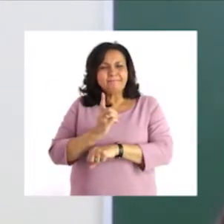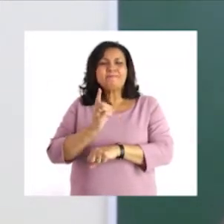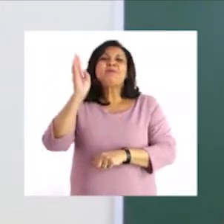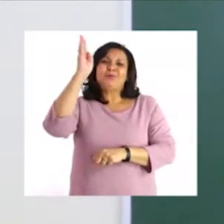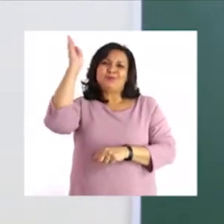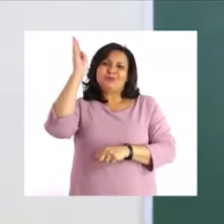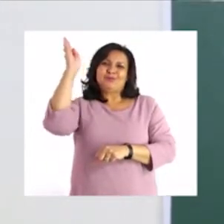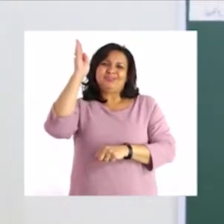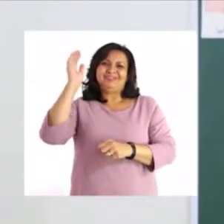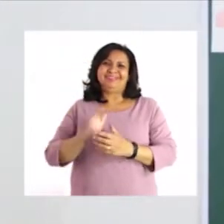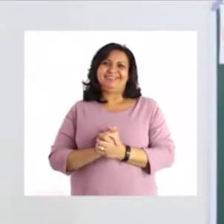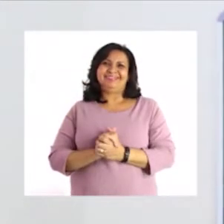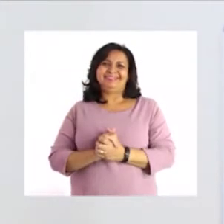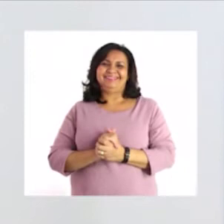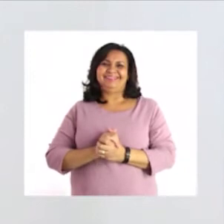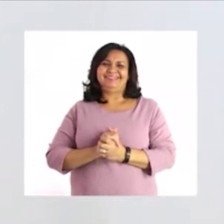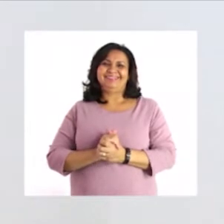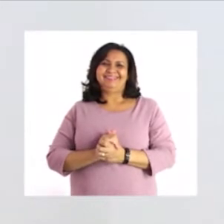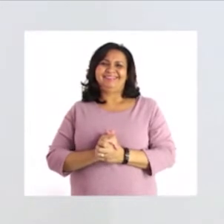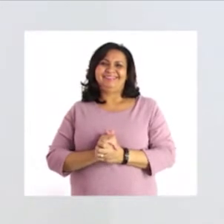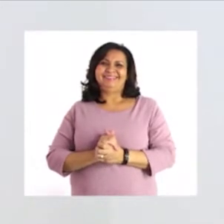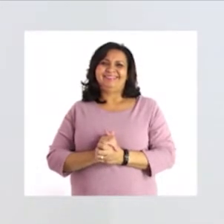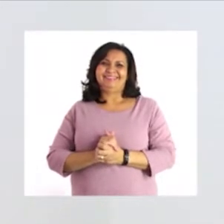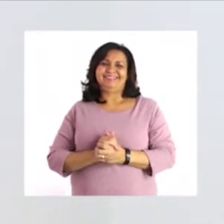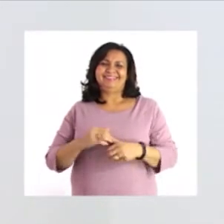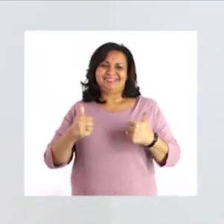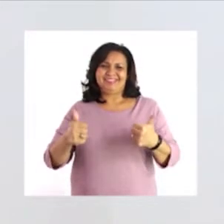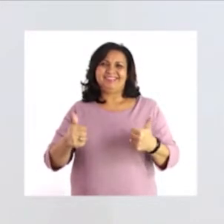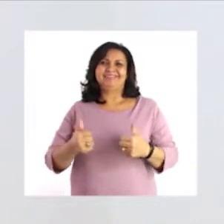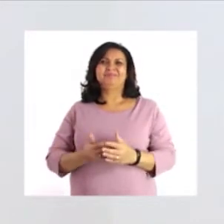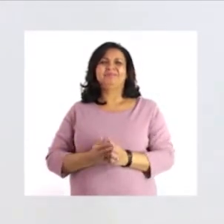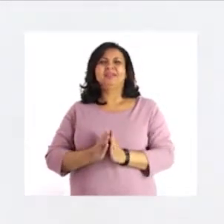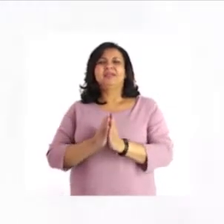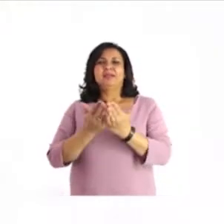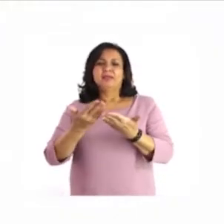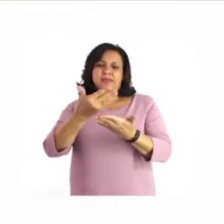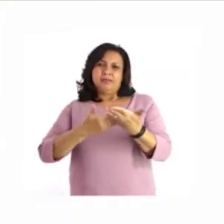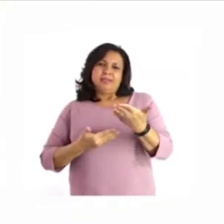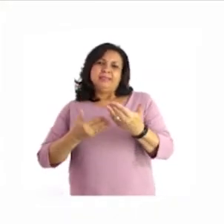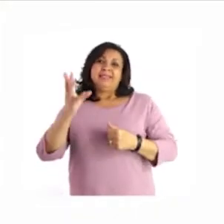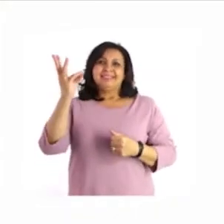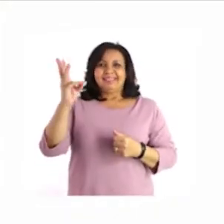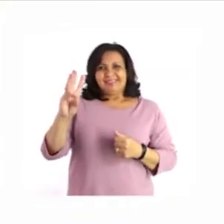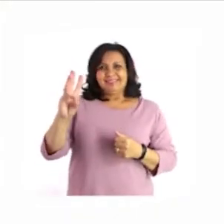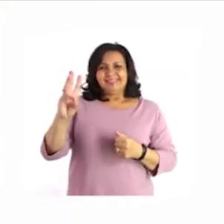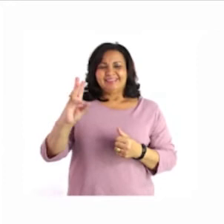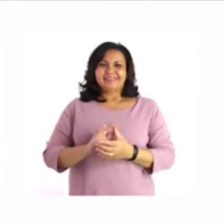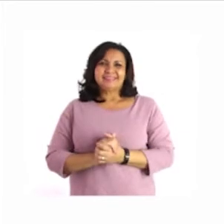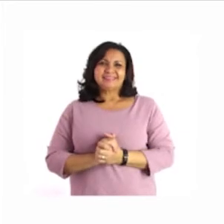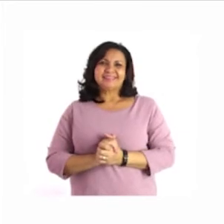blue. Well done, friend. And now let's turn to page 6.